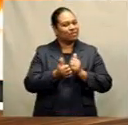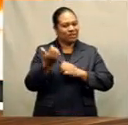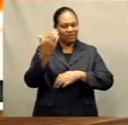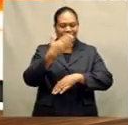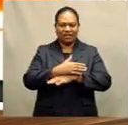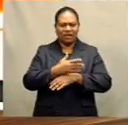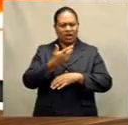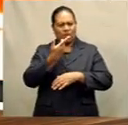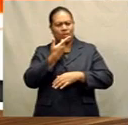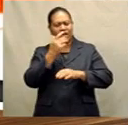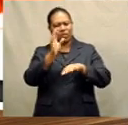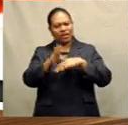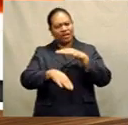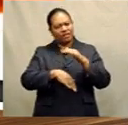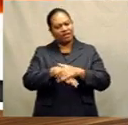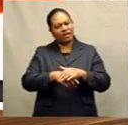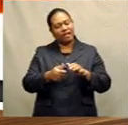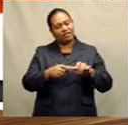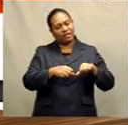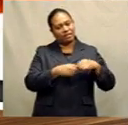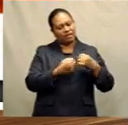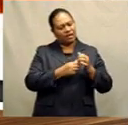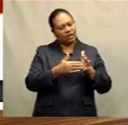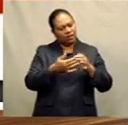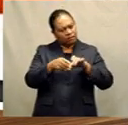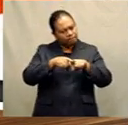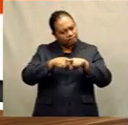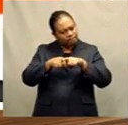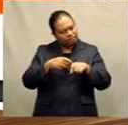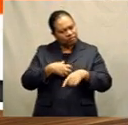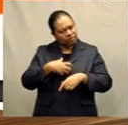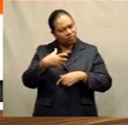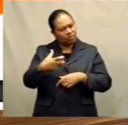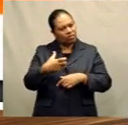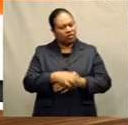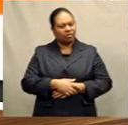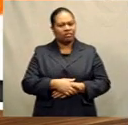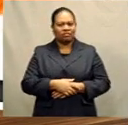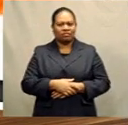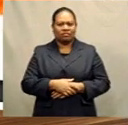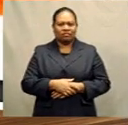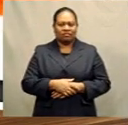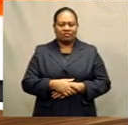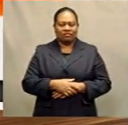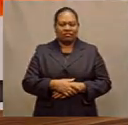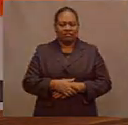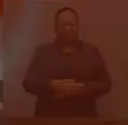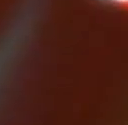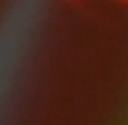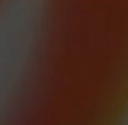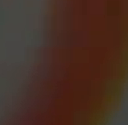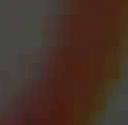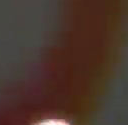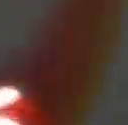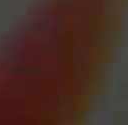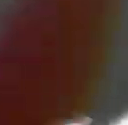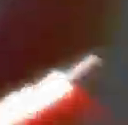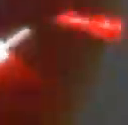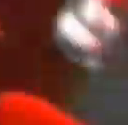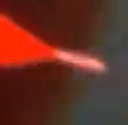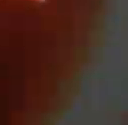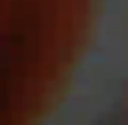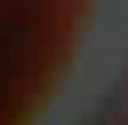In Weird and Wonderful after the break, we get to learn more about a frog whisperer. Find out more after the break.